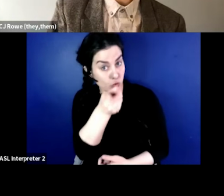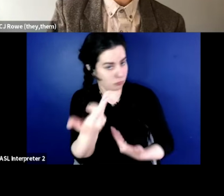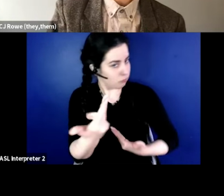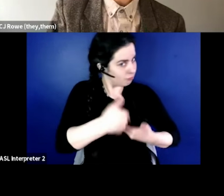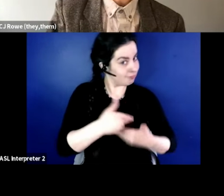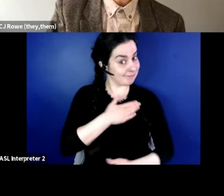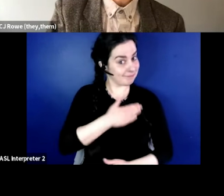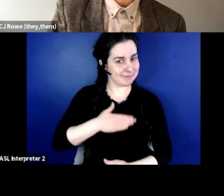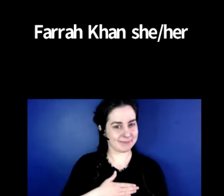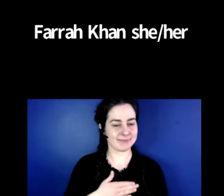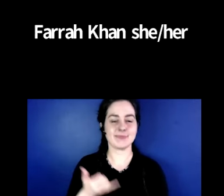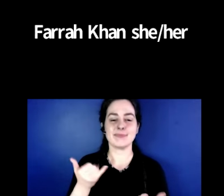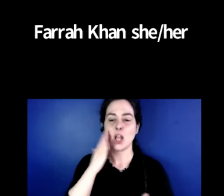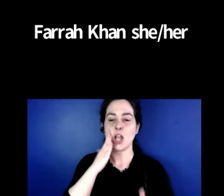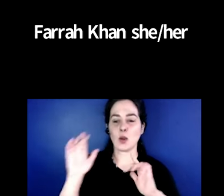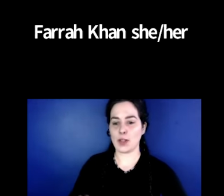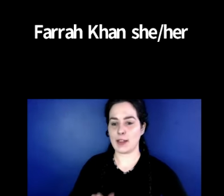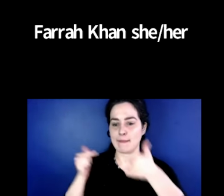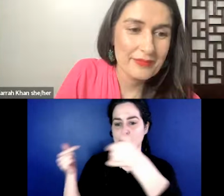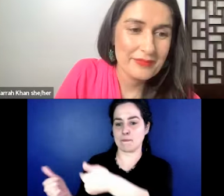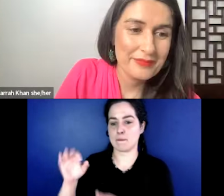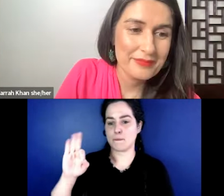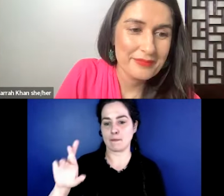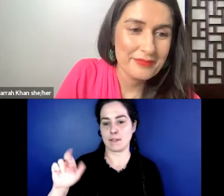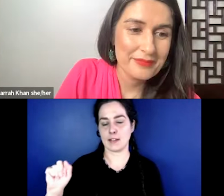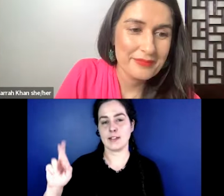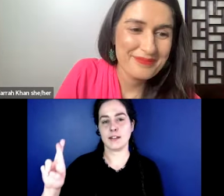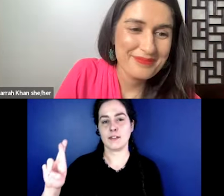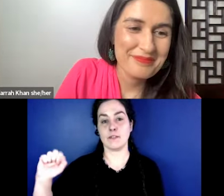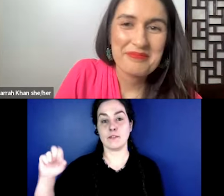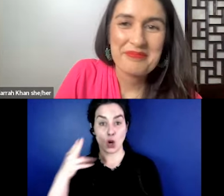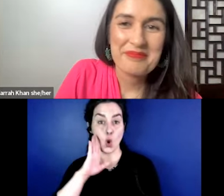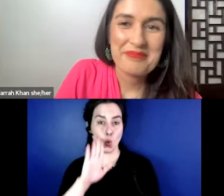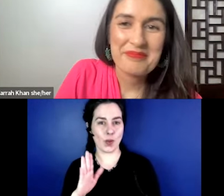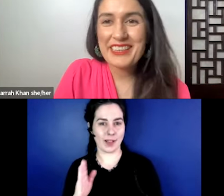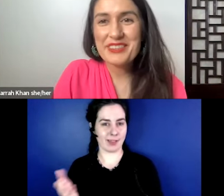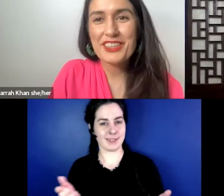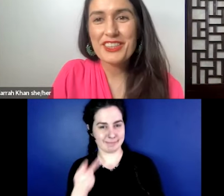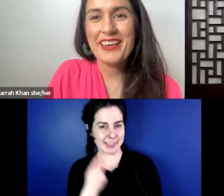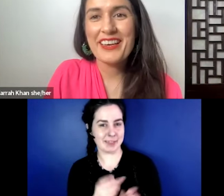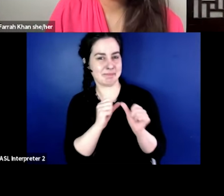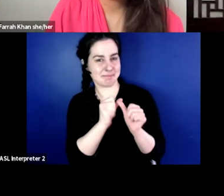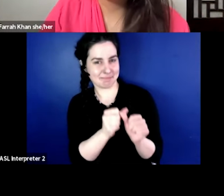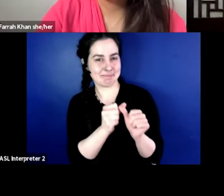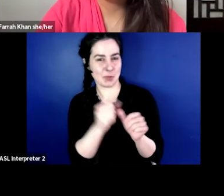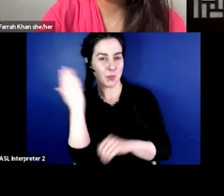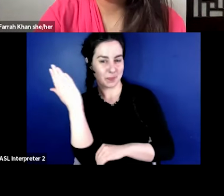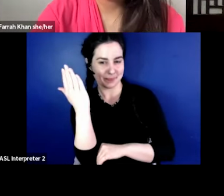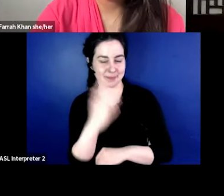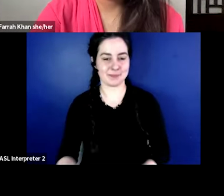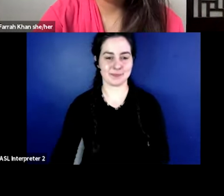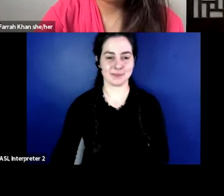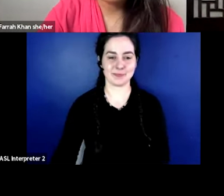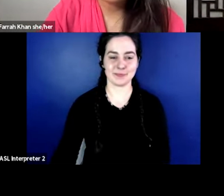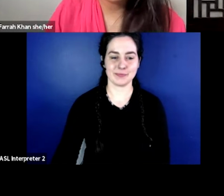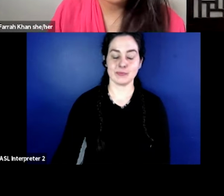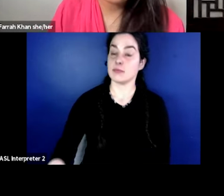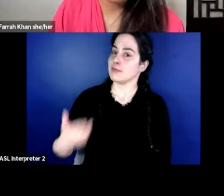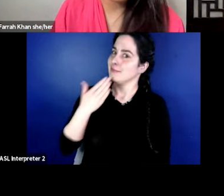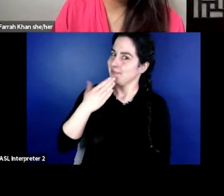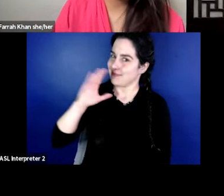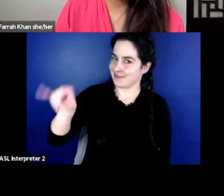colleague, Farah Khan, who will pick up the next piece. Thank you. Thank you, CJ. And you know, we